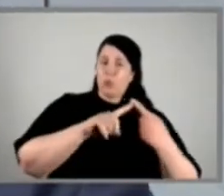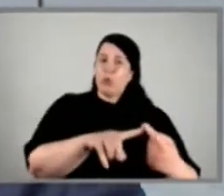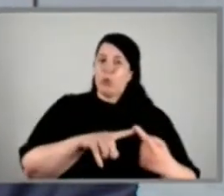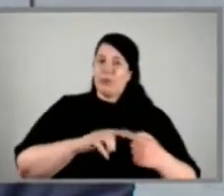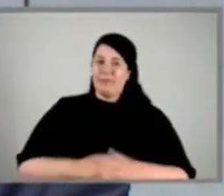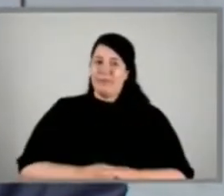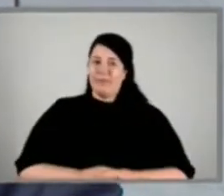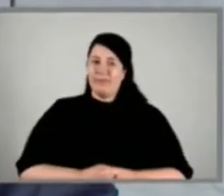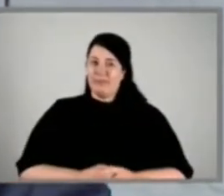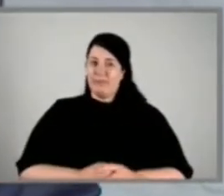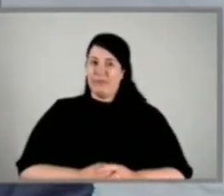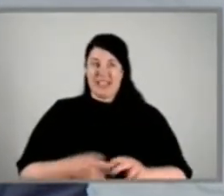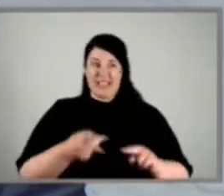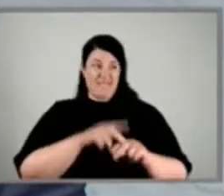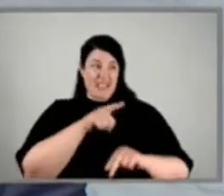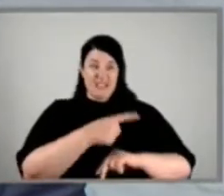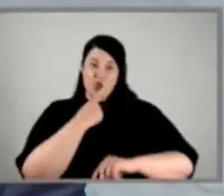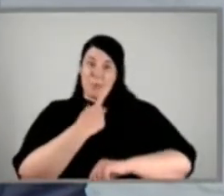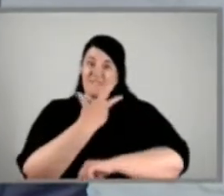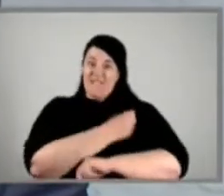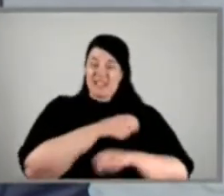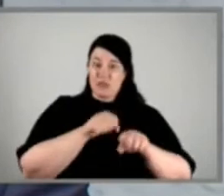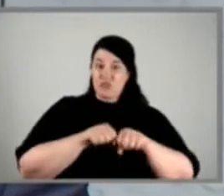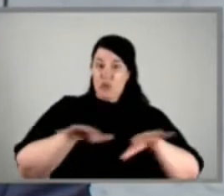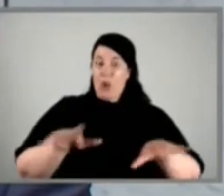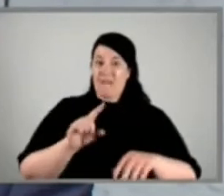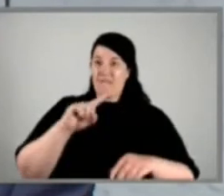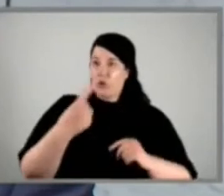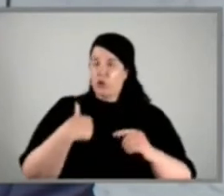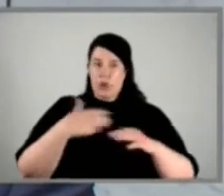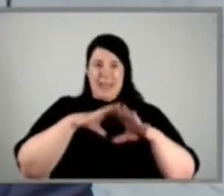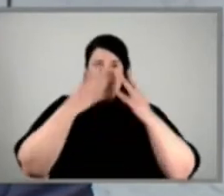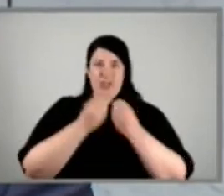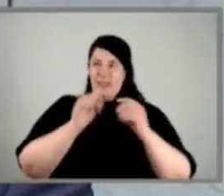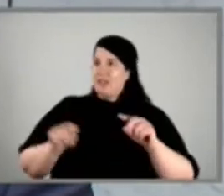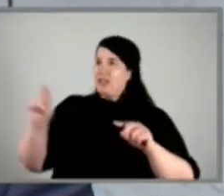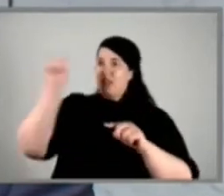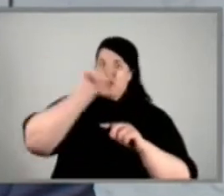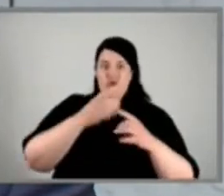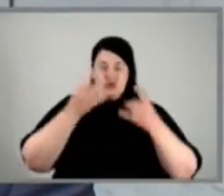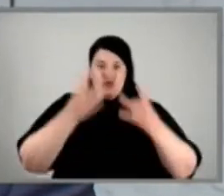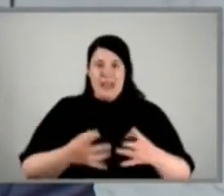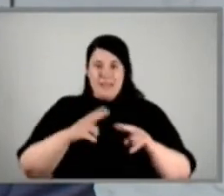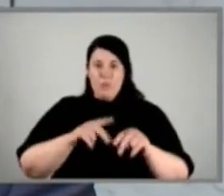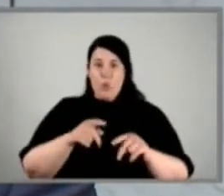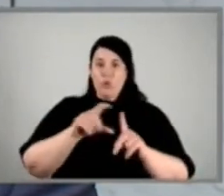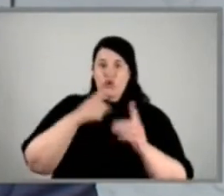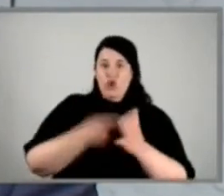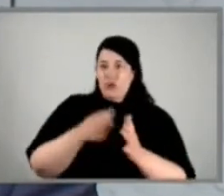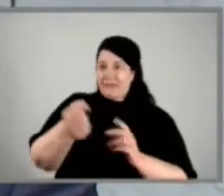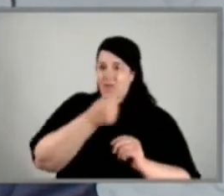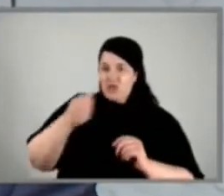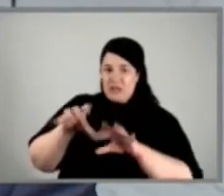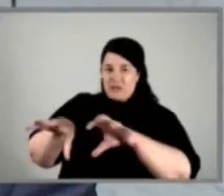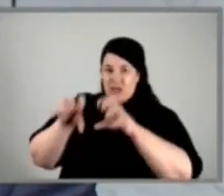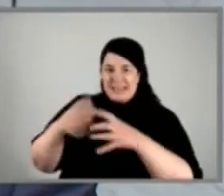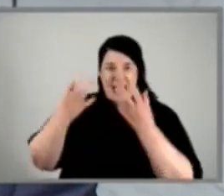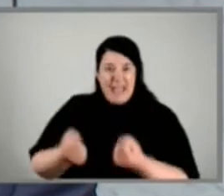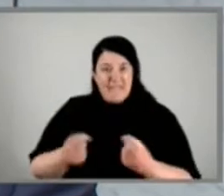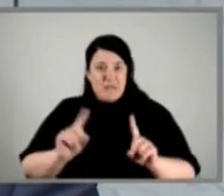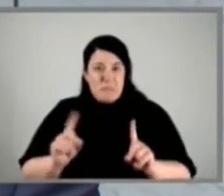that ends up being rolled out first, do we have the infrastructure in the country in order to roll that out? To Dr. Finkel, you've said